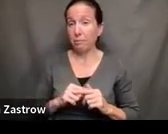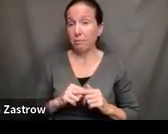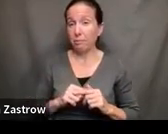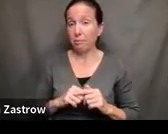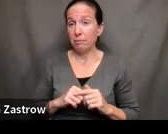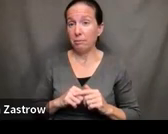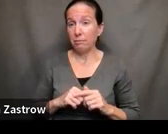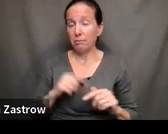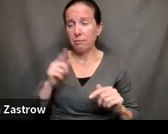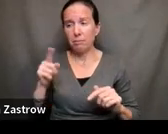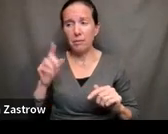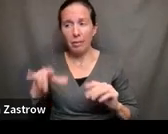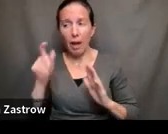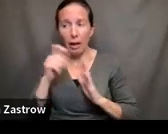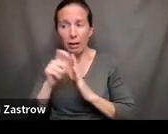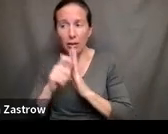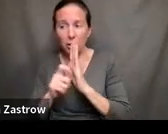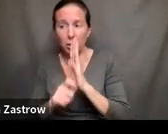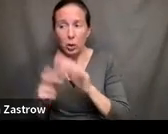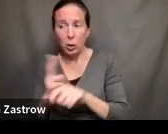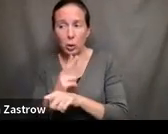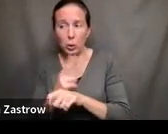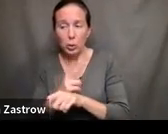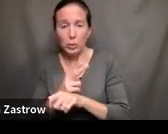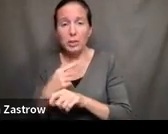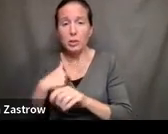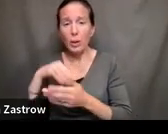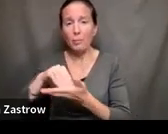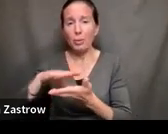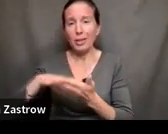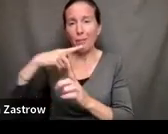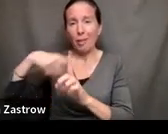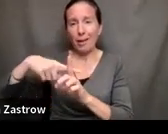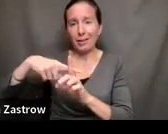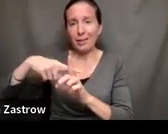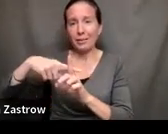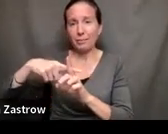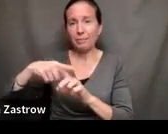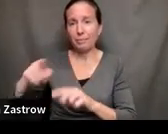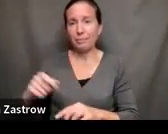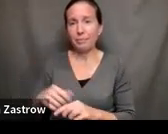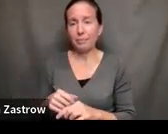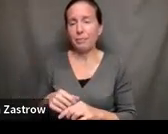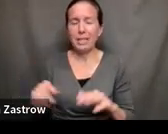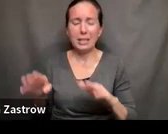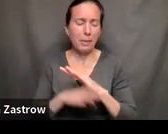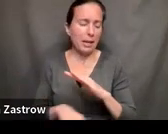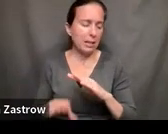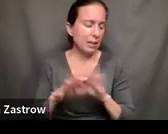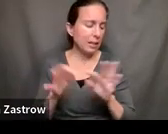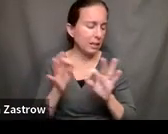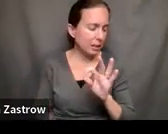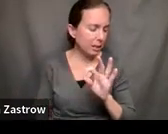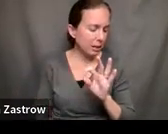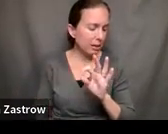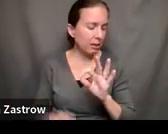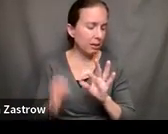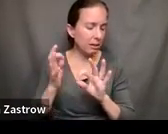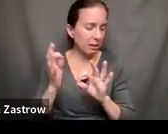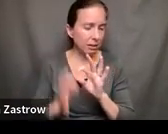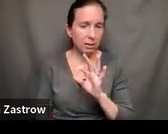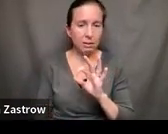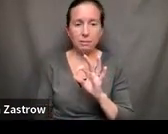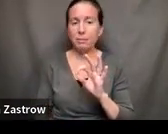if he was using this checklist, and he was, so plus, right? That's like the most basic data you can take there,